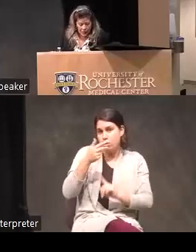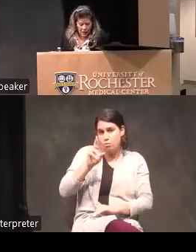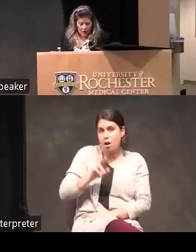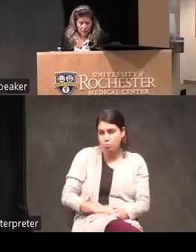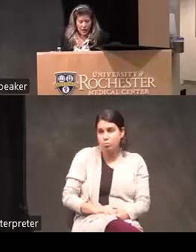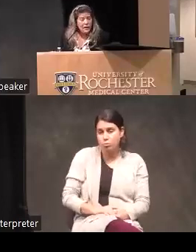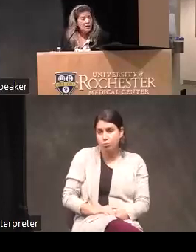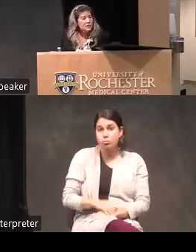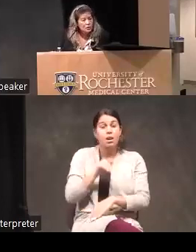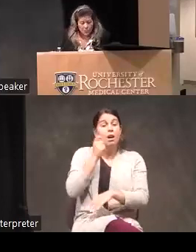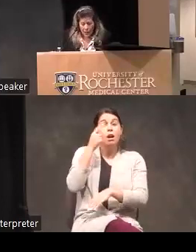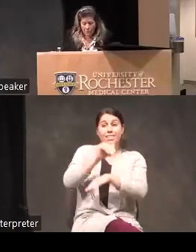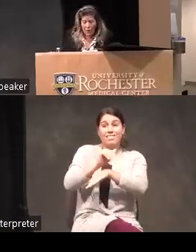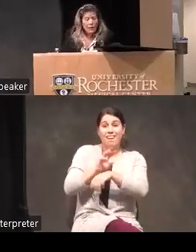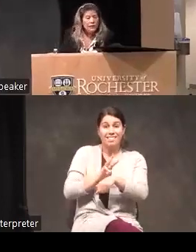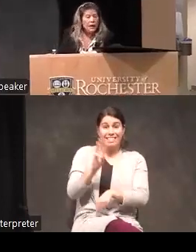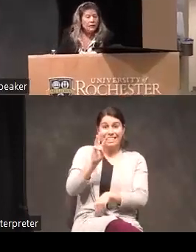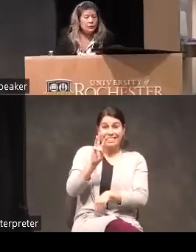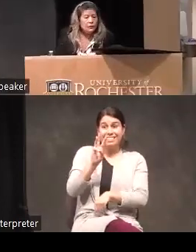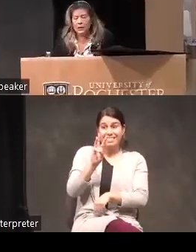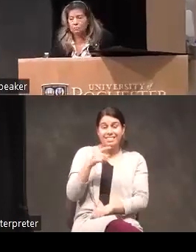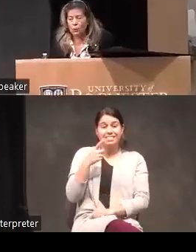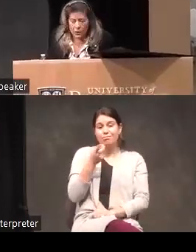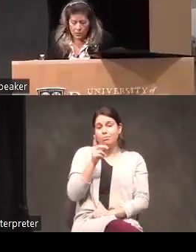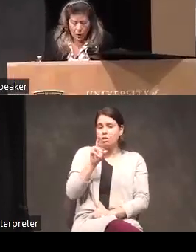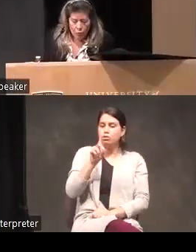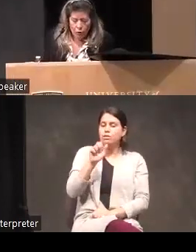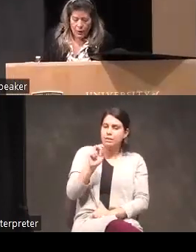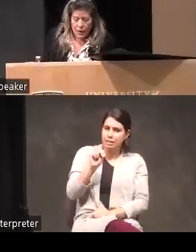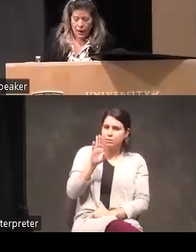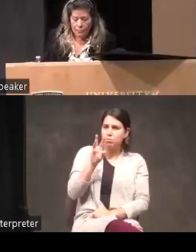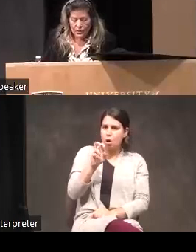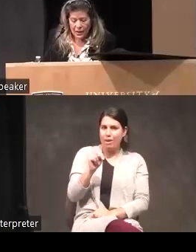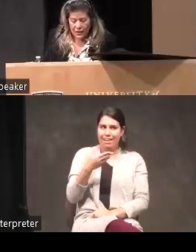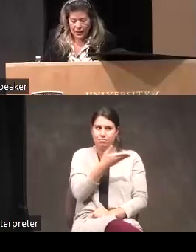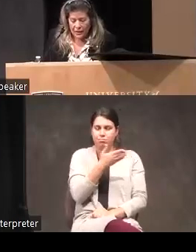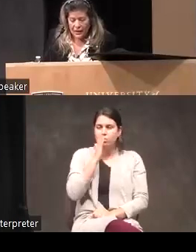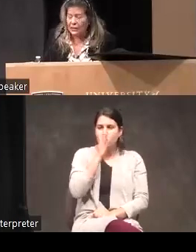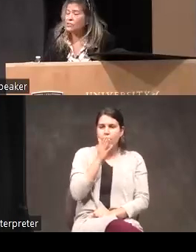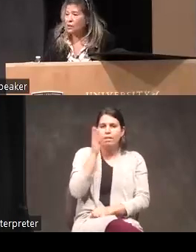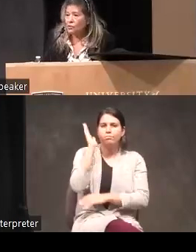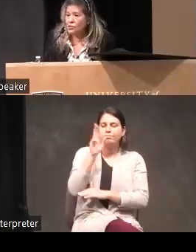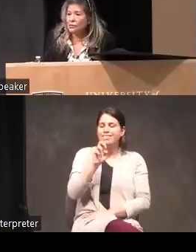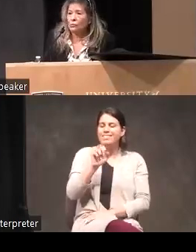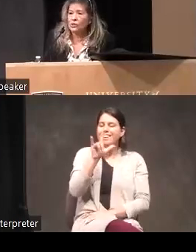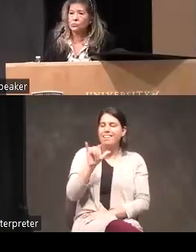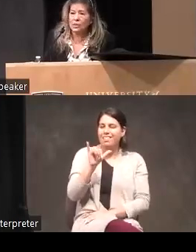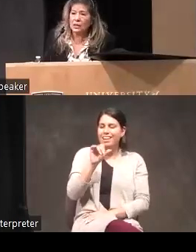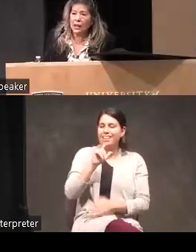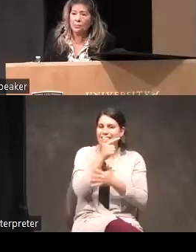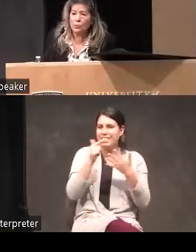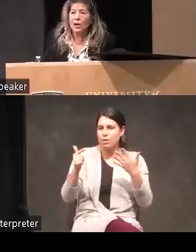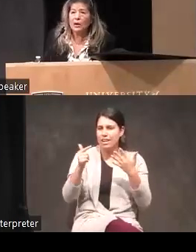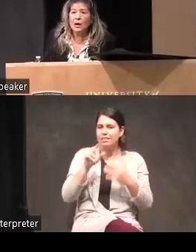Rounds. Tonight at 6 p.m., Dr. Dean Bowen will be presenting the Neely series at the Rush